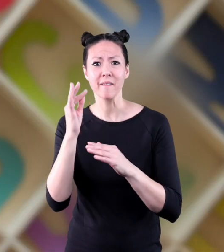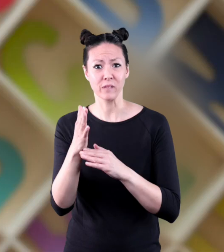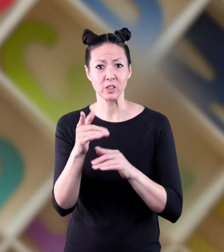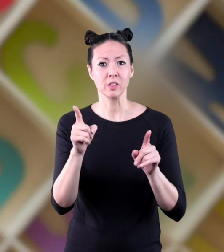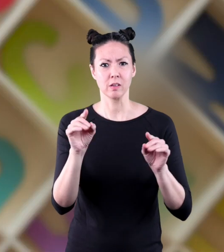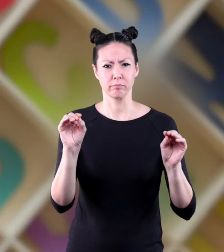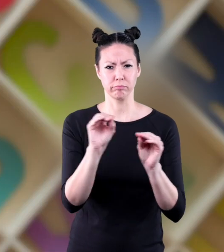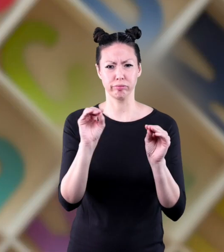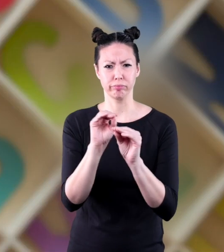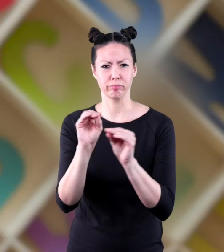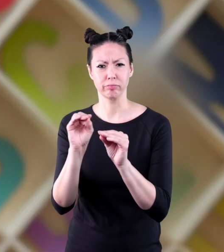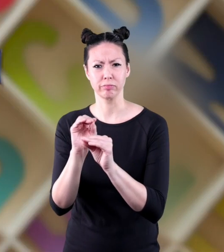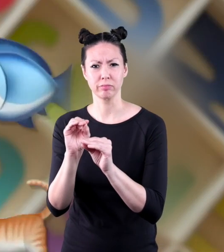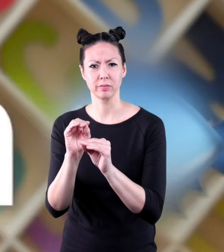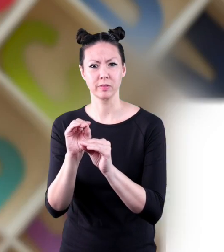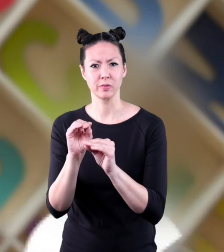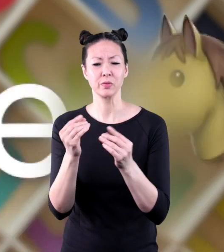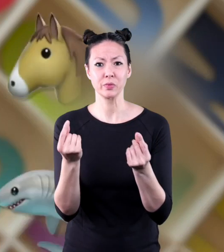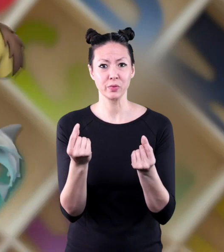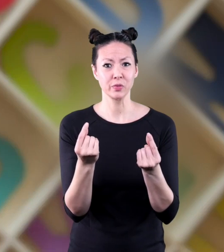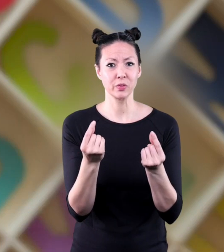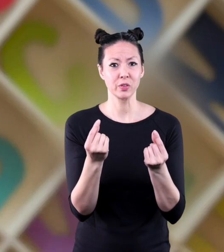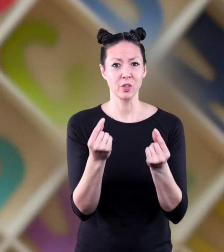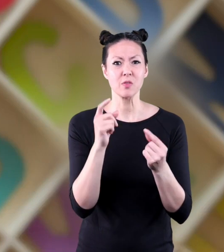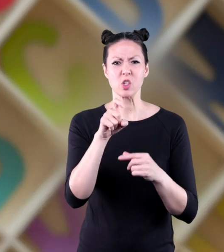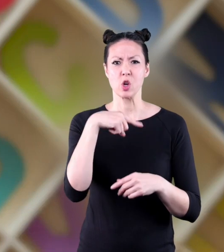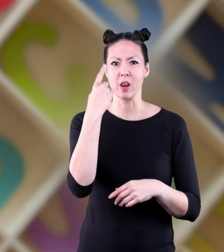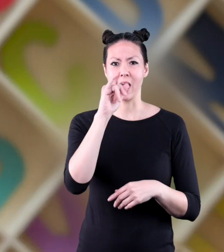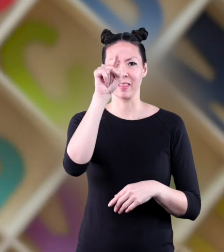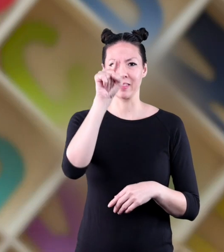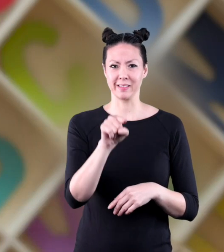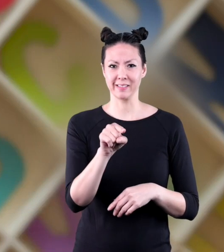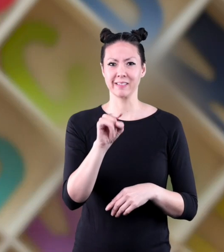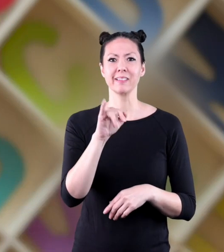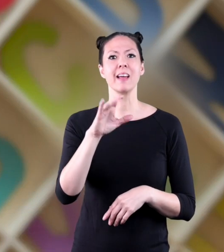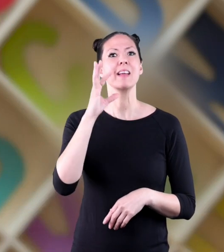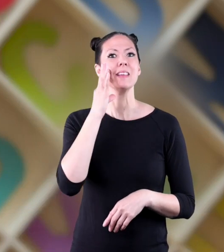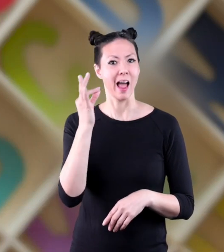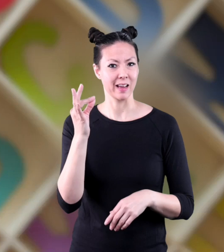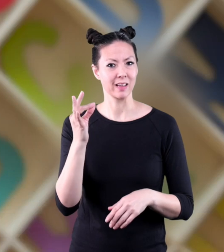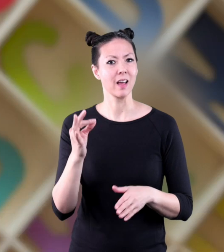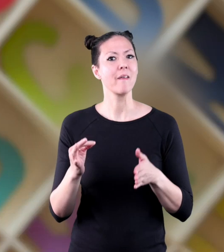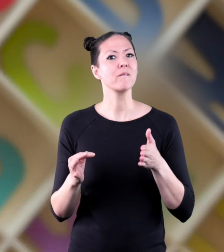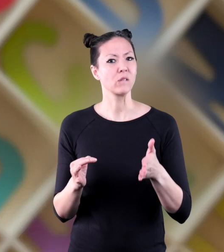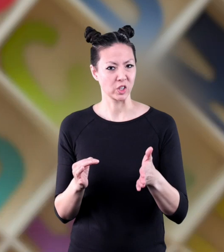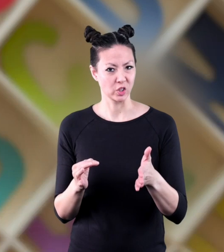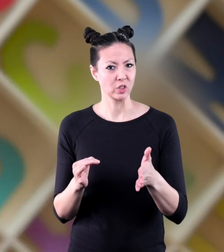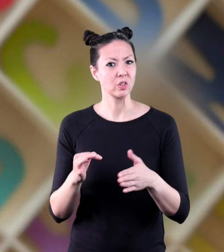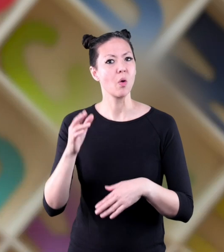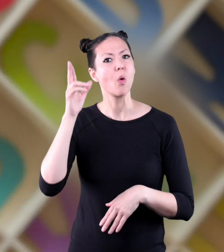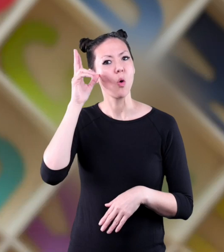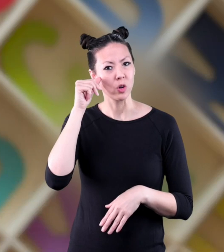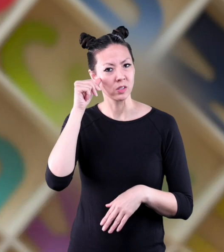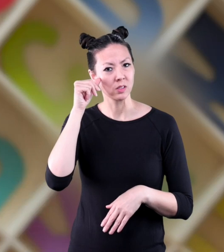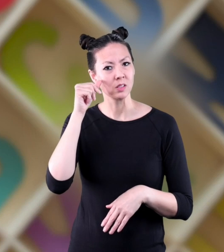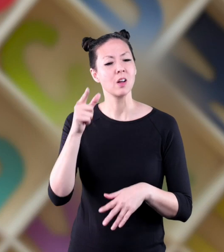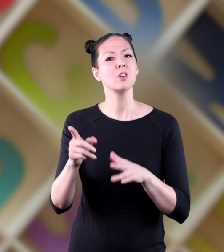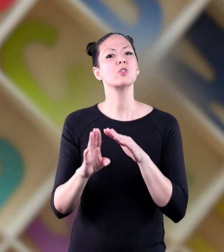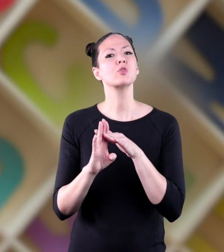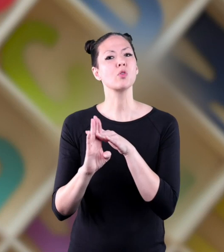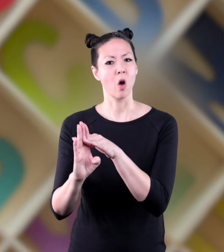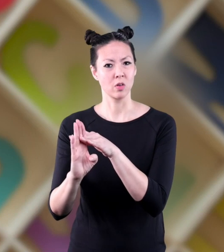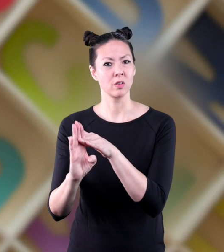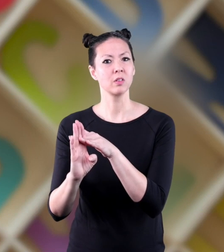alphabetical order would mean rearranging them so they look like this. Cat, fish, horse,